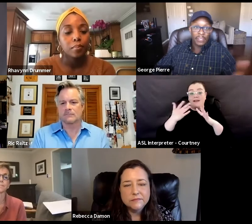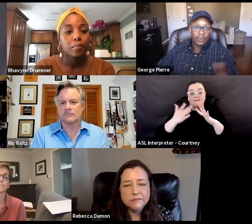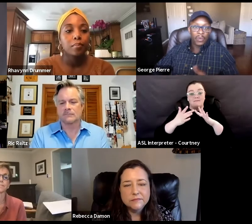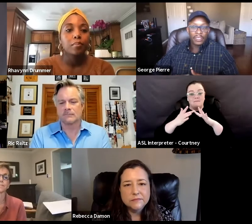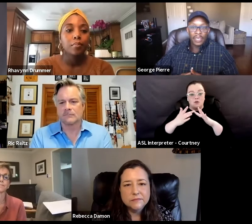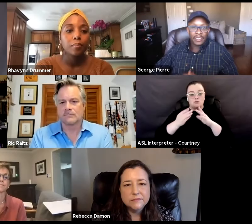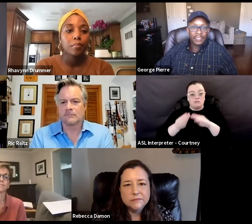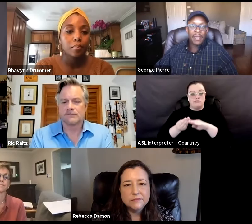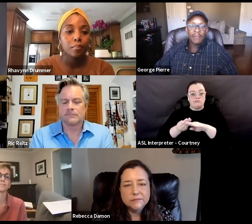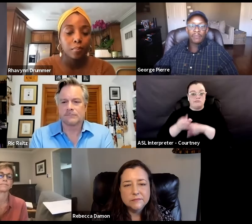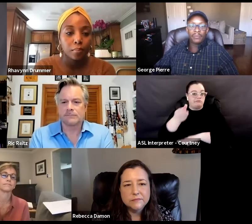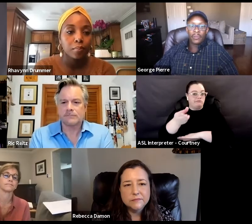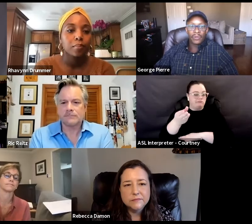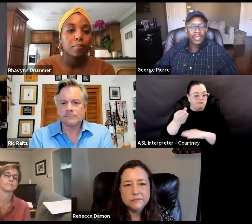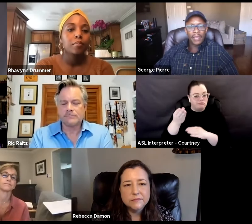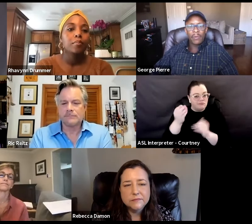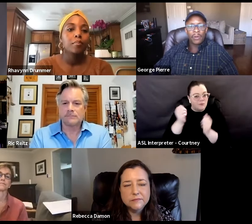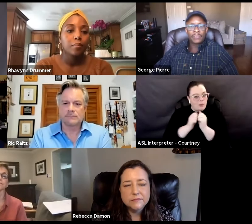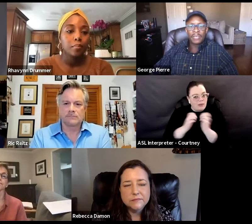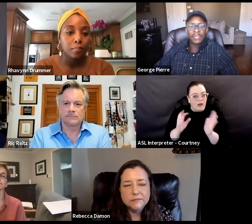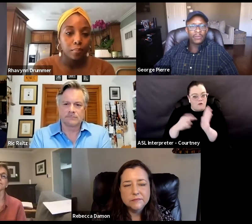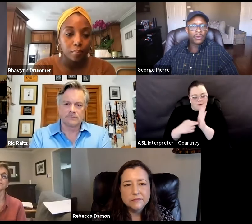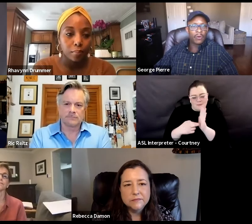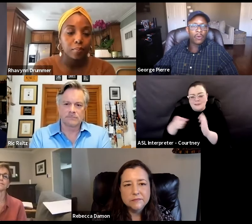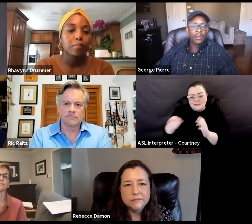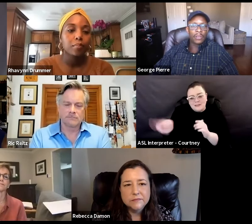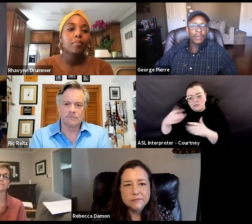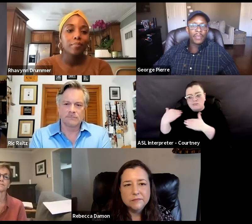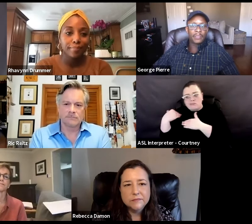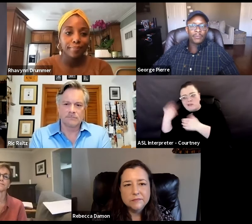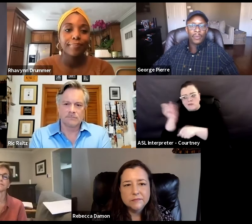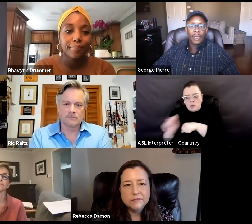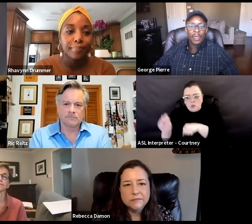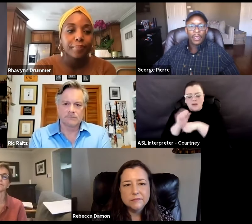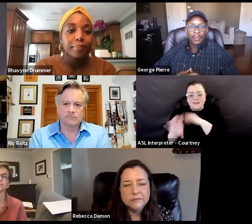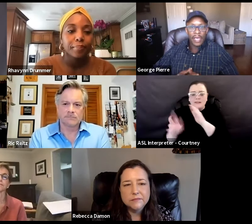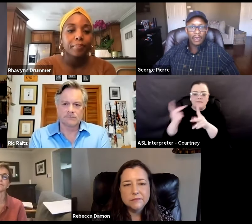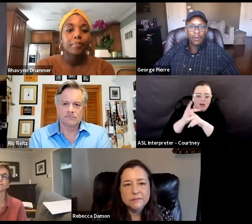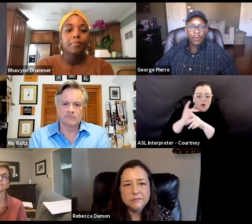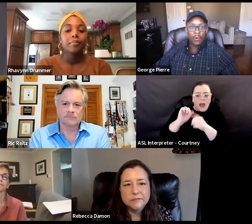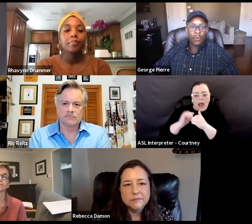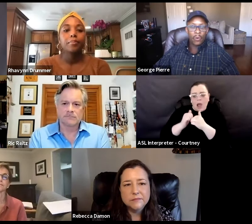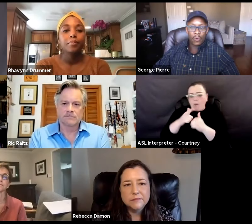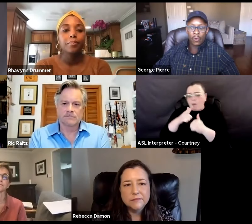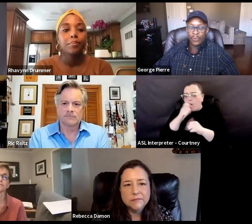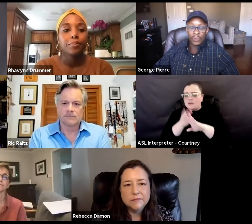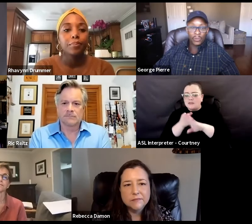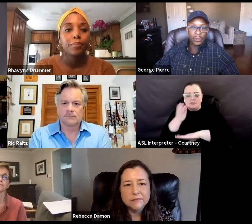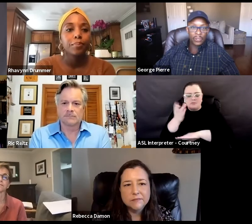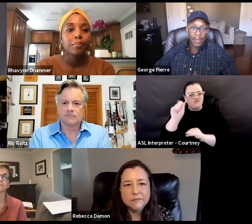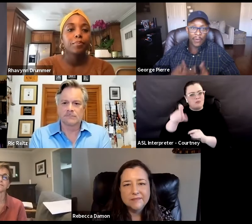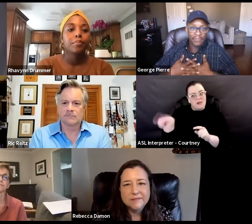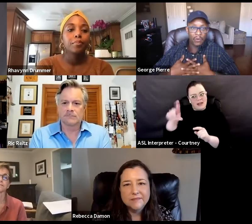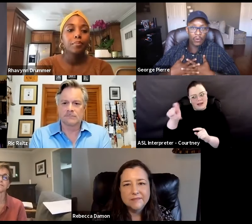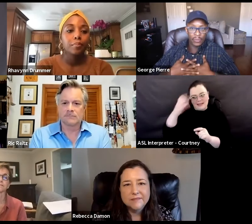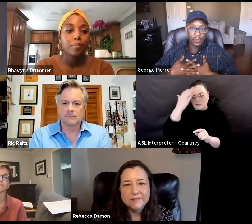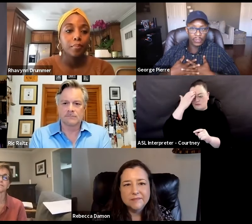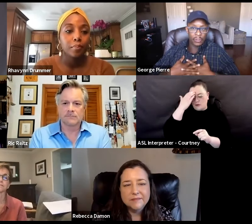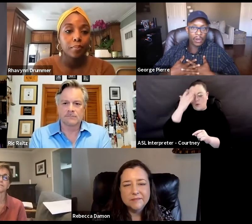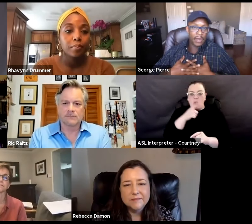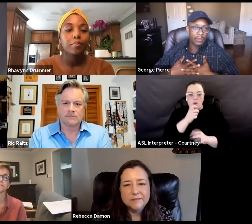submit to us. And it's just a matter of them doing the legwork. Sometimes you got to do the homework. I mean, you got to know who the producers are. We have to